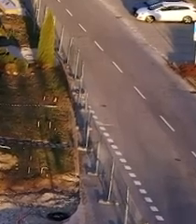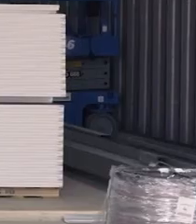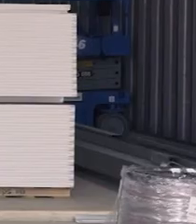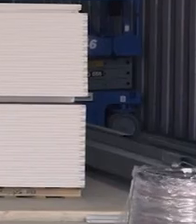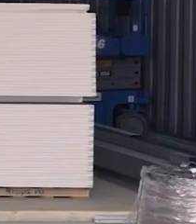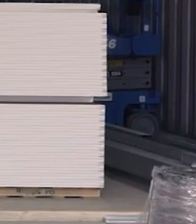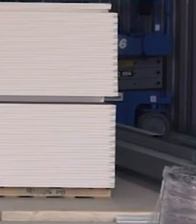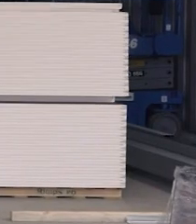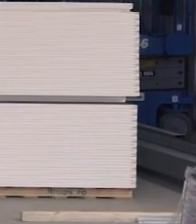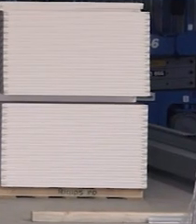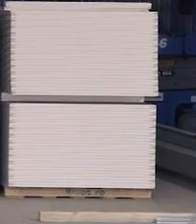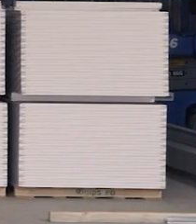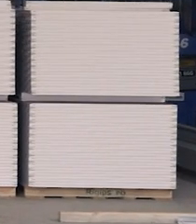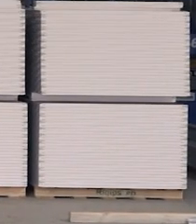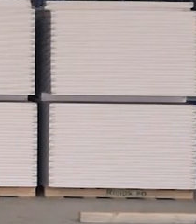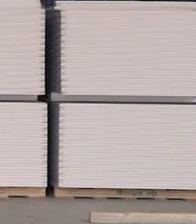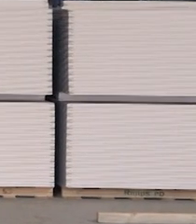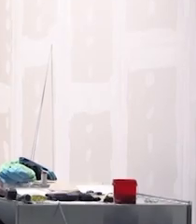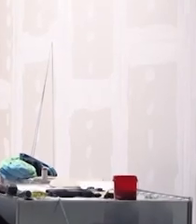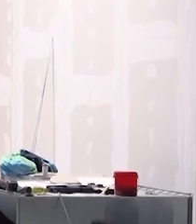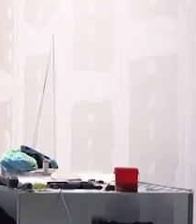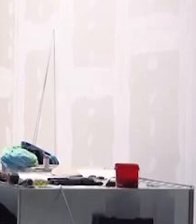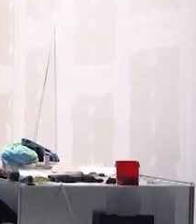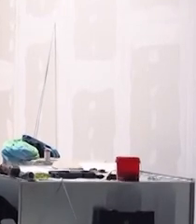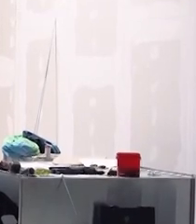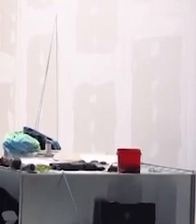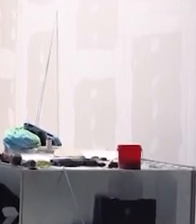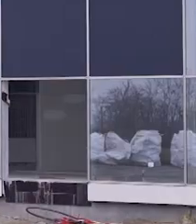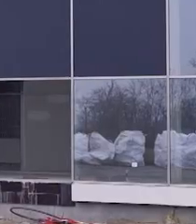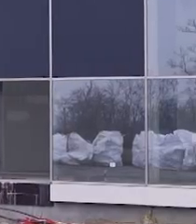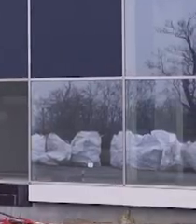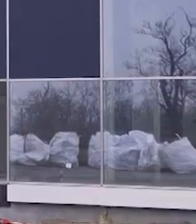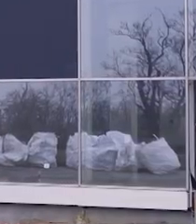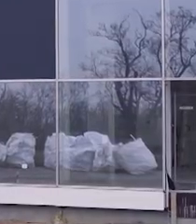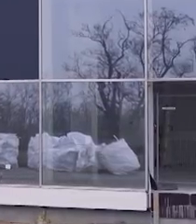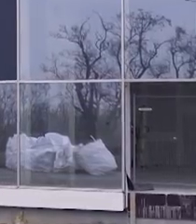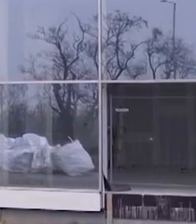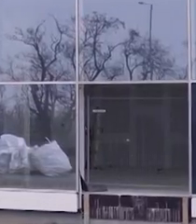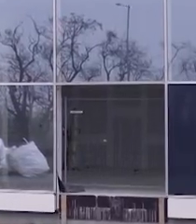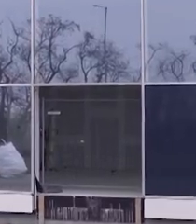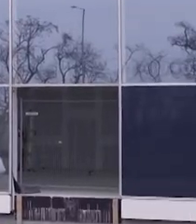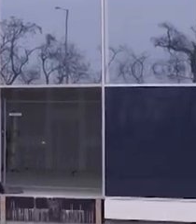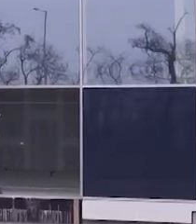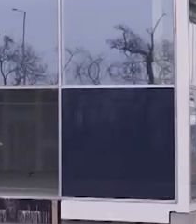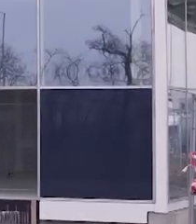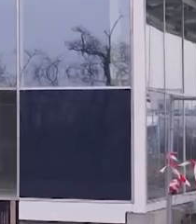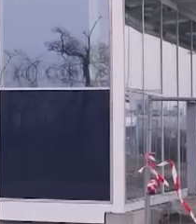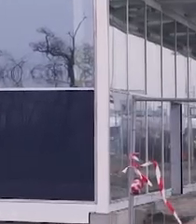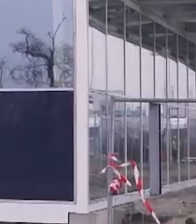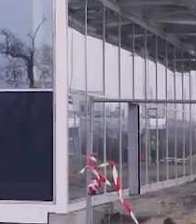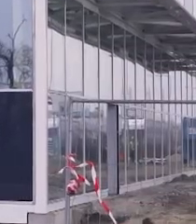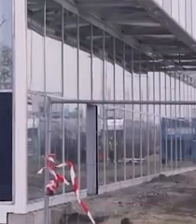which will include pilot production area in Vodoradi, is well developed It will be complete and making first batteries